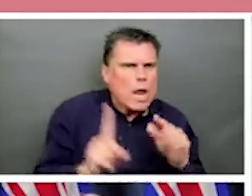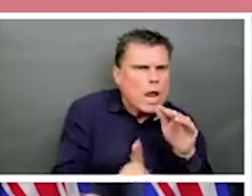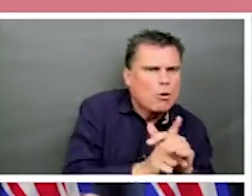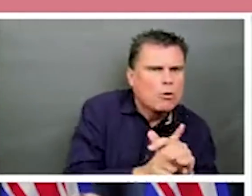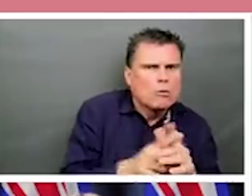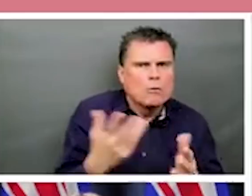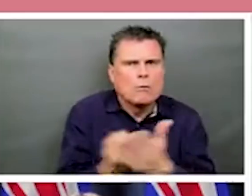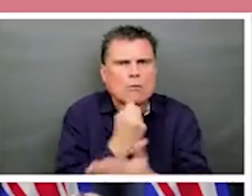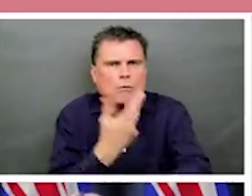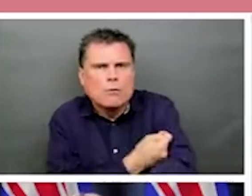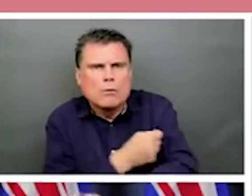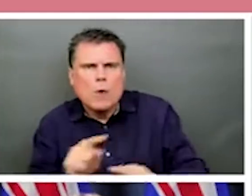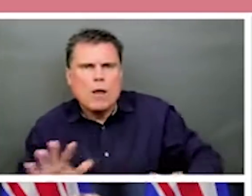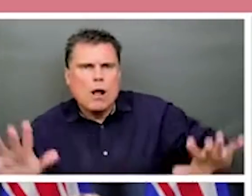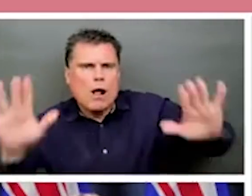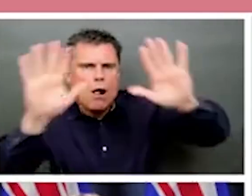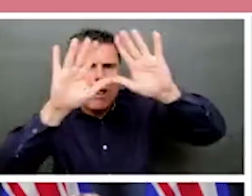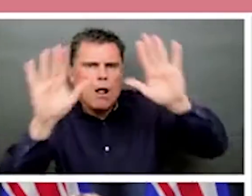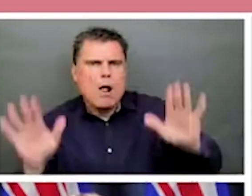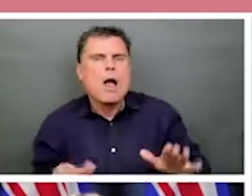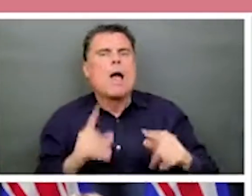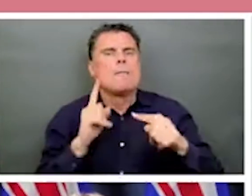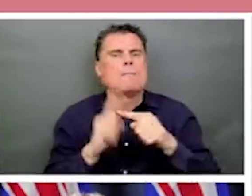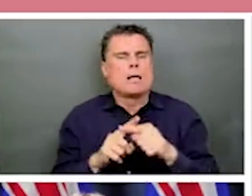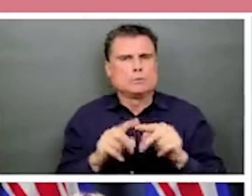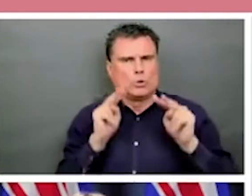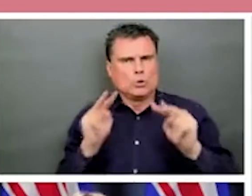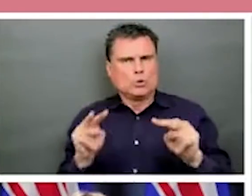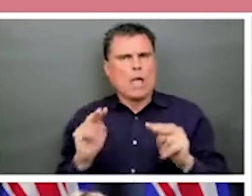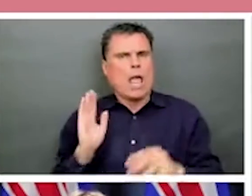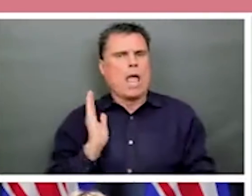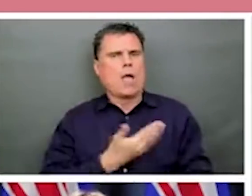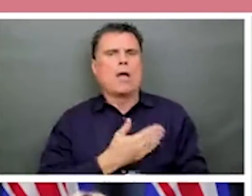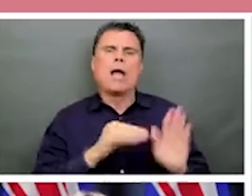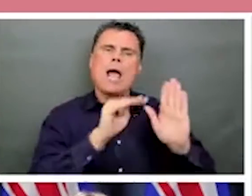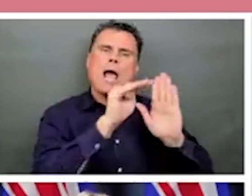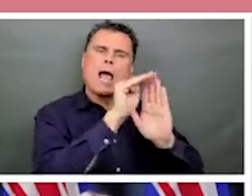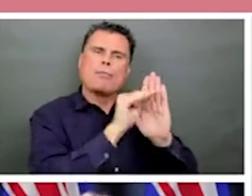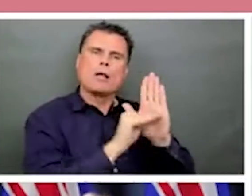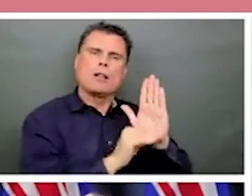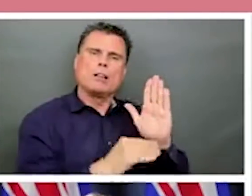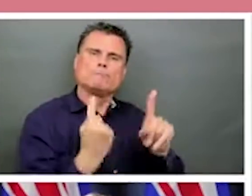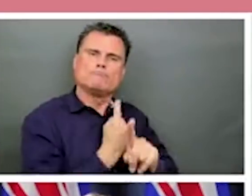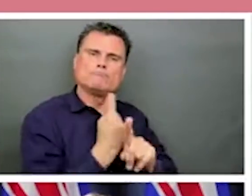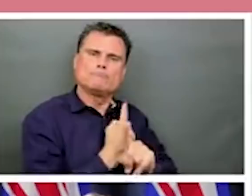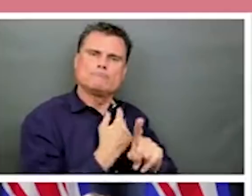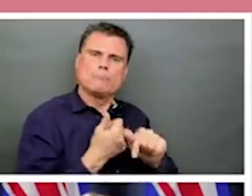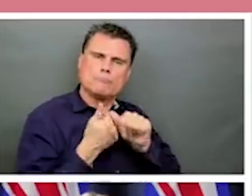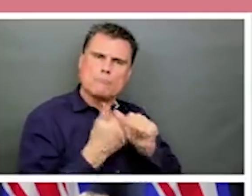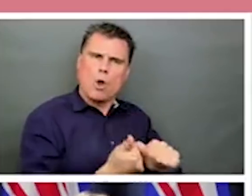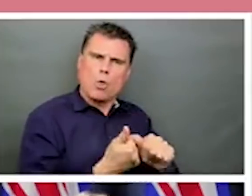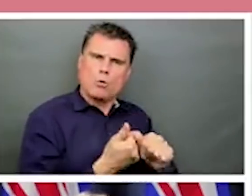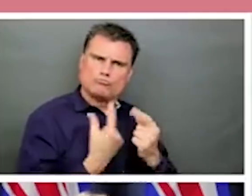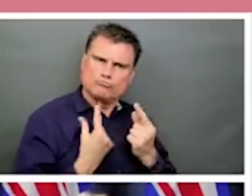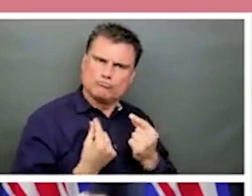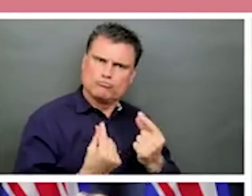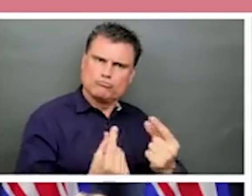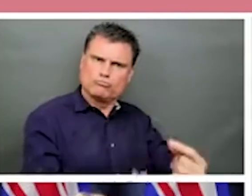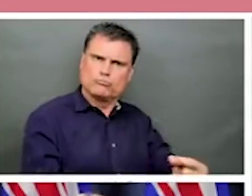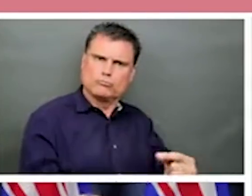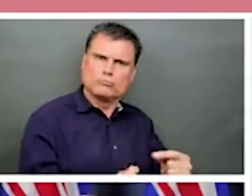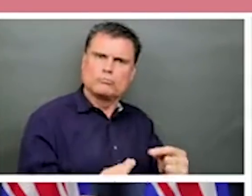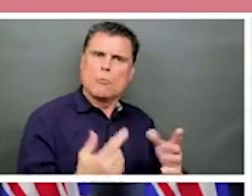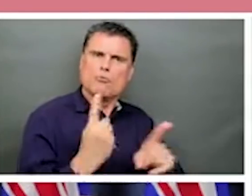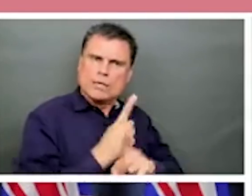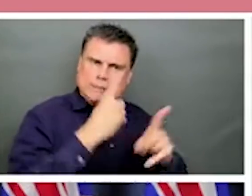our ethical framework for vaccines that helps us determine the parameters that we want to use to identify